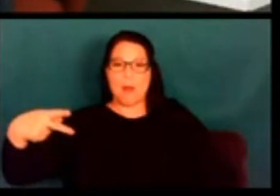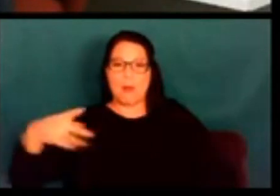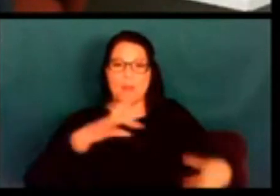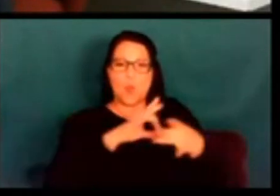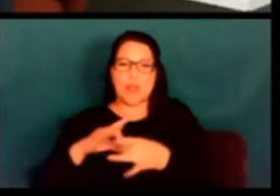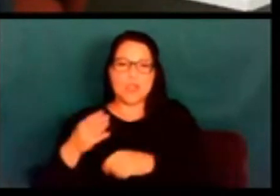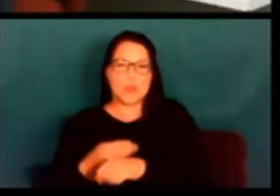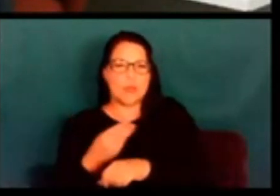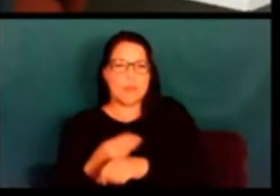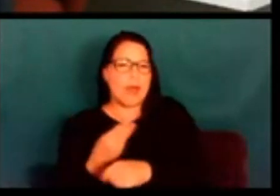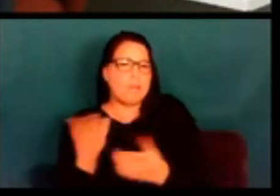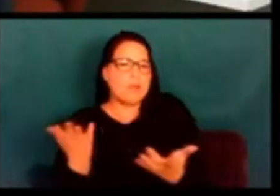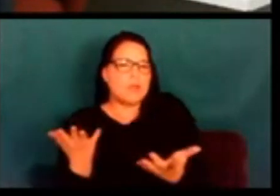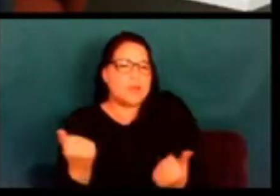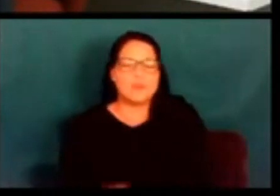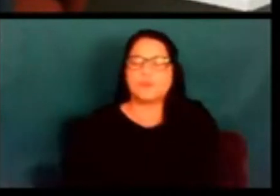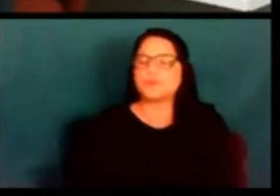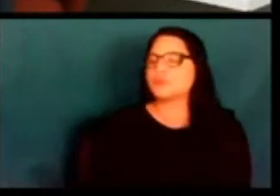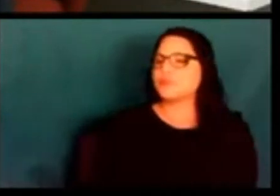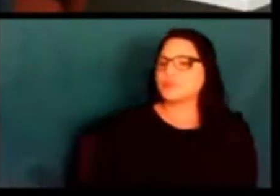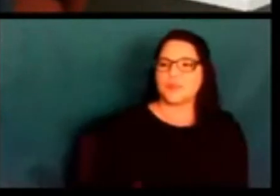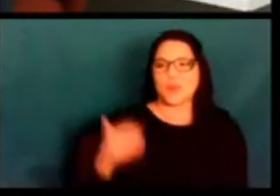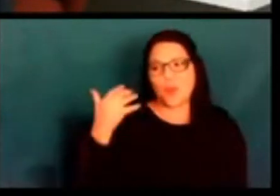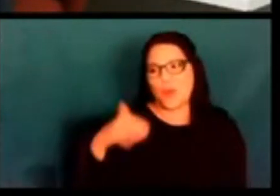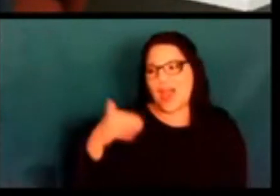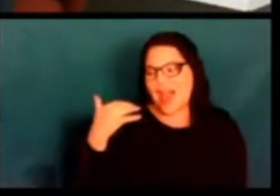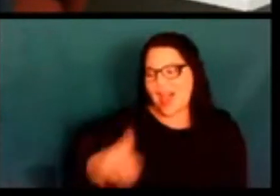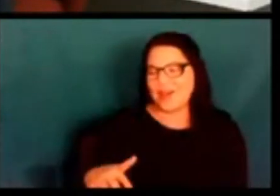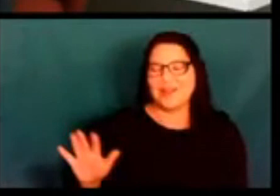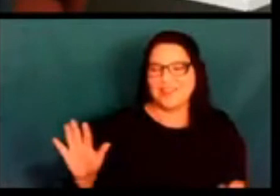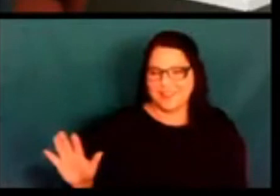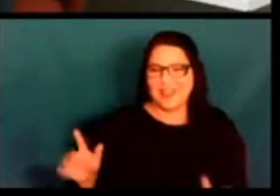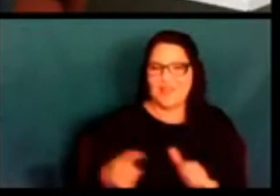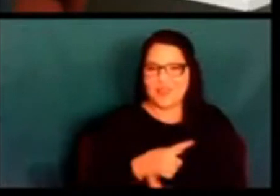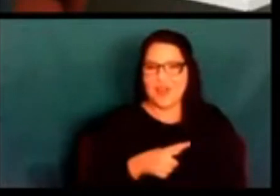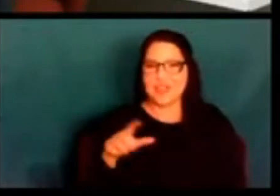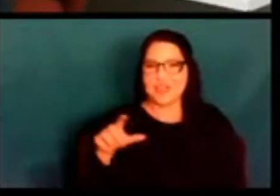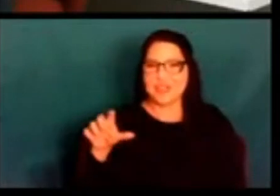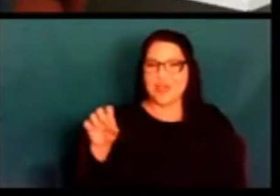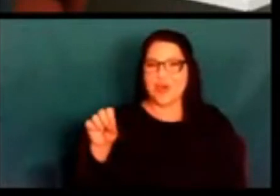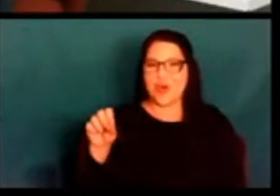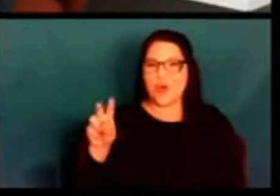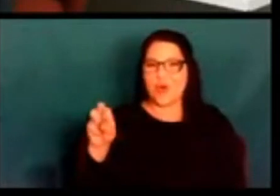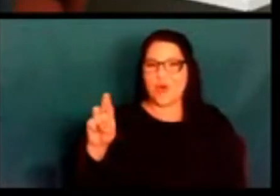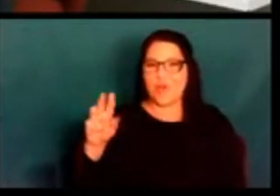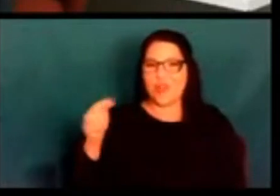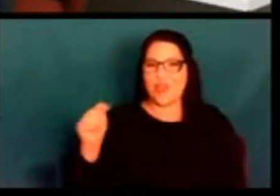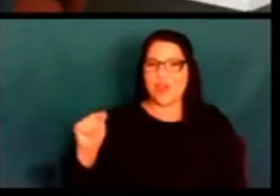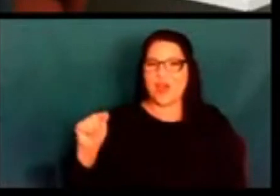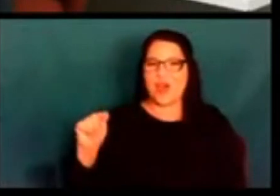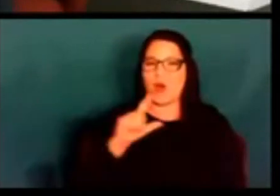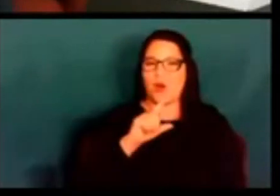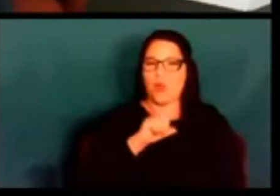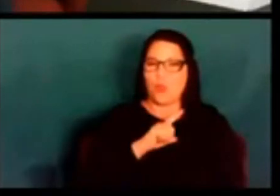general? Well, wow. But first of all, Overton Lord here is the one that did that album cover,